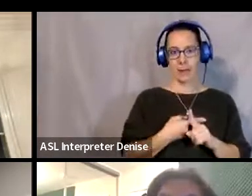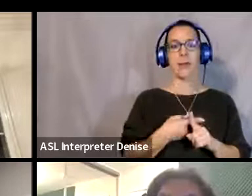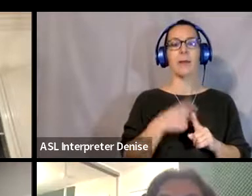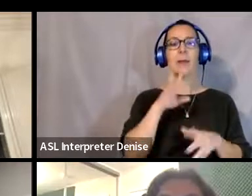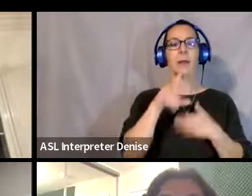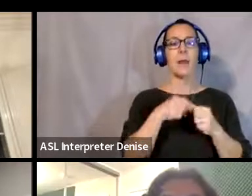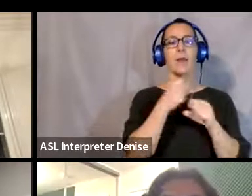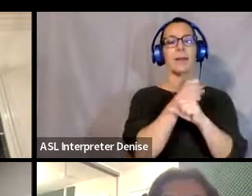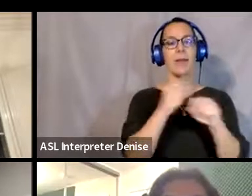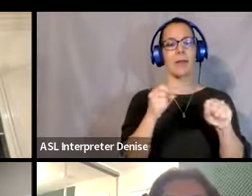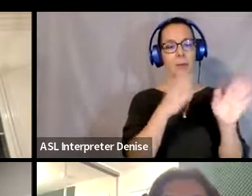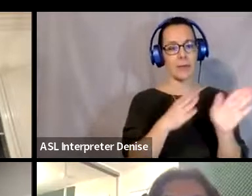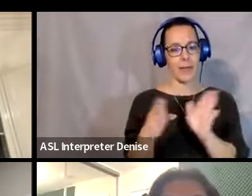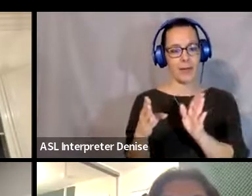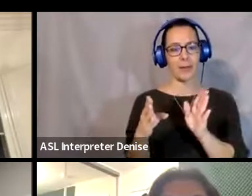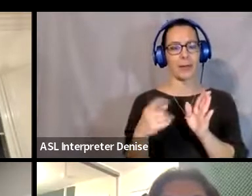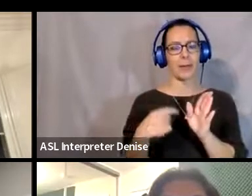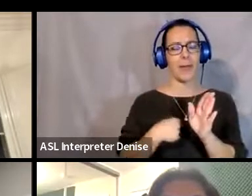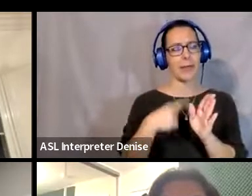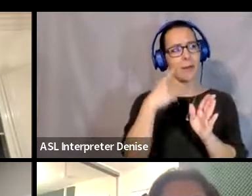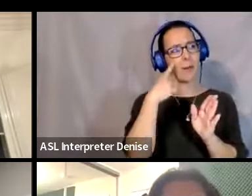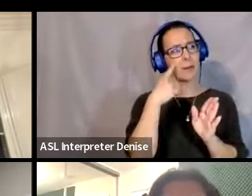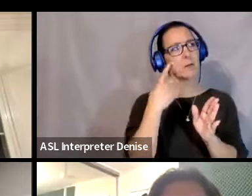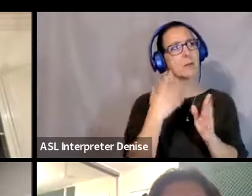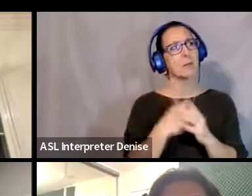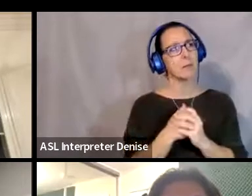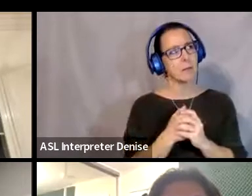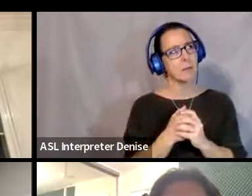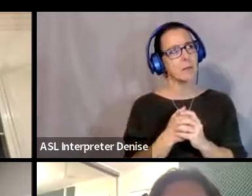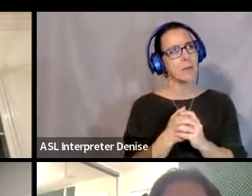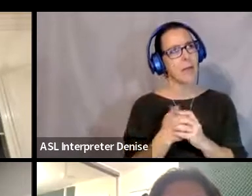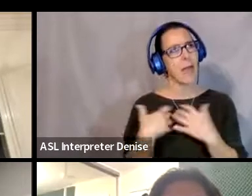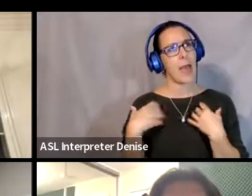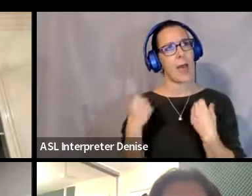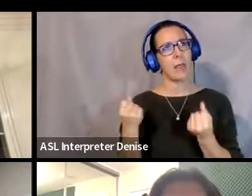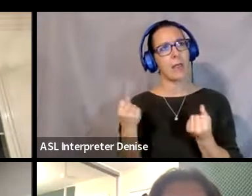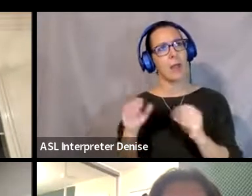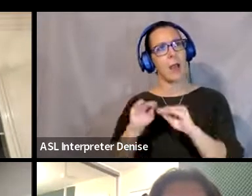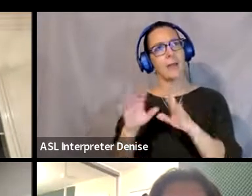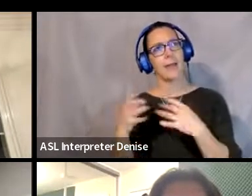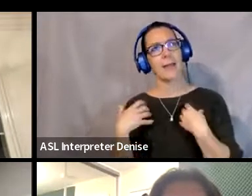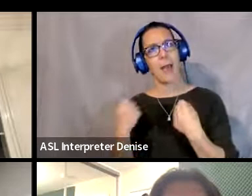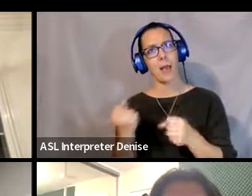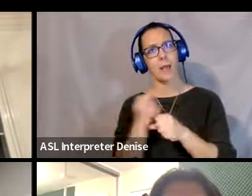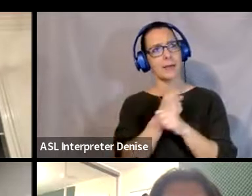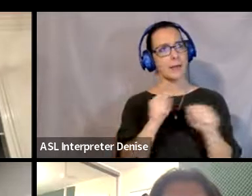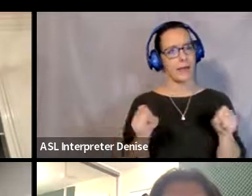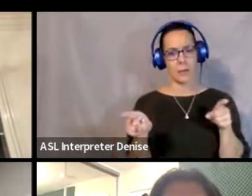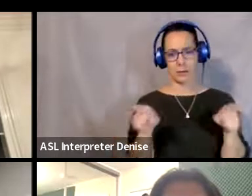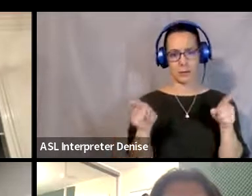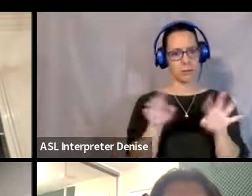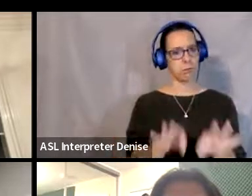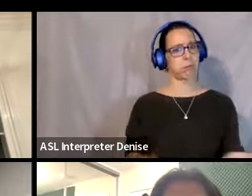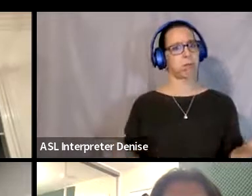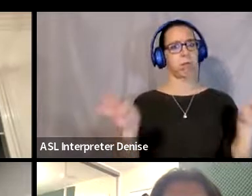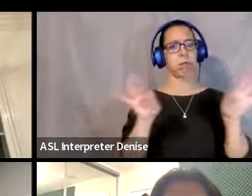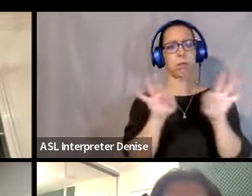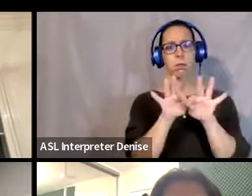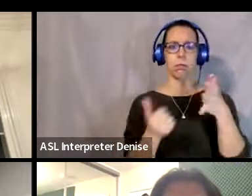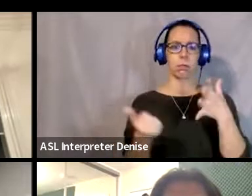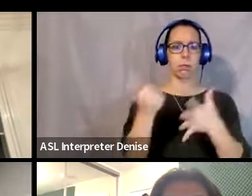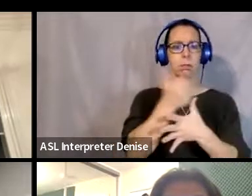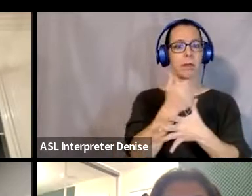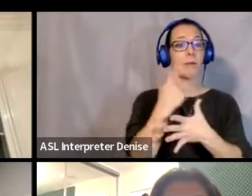safety plan. And that made me think about health, because obviously health and safety are the two most important priorities for